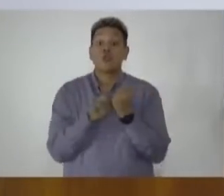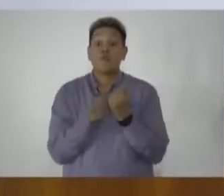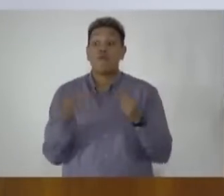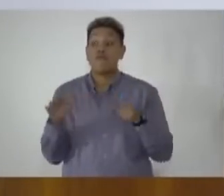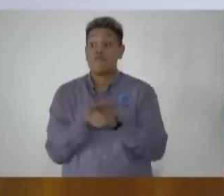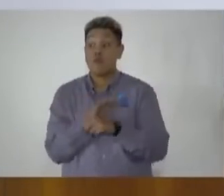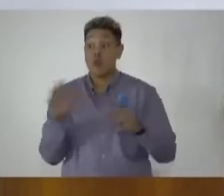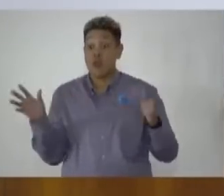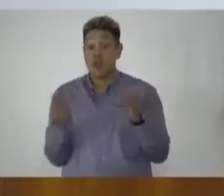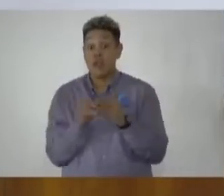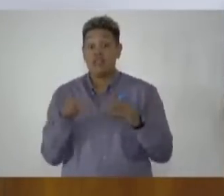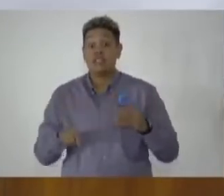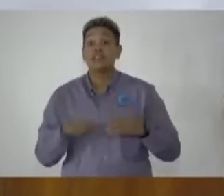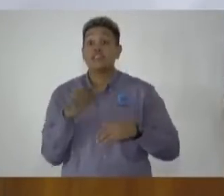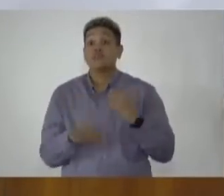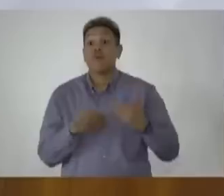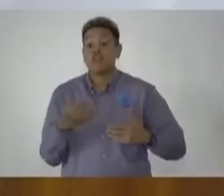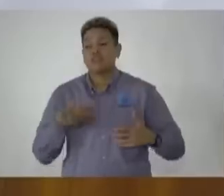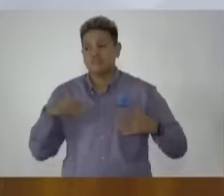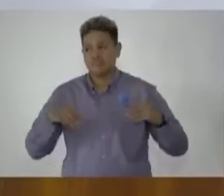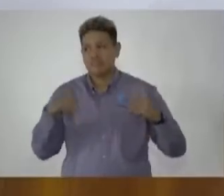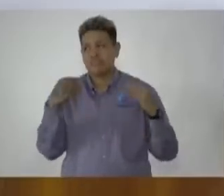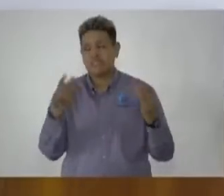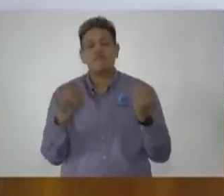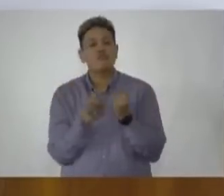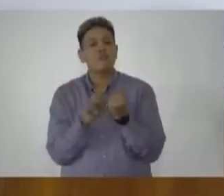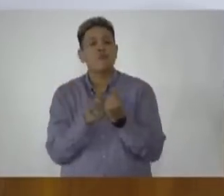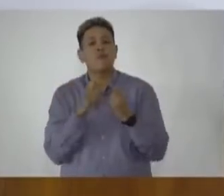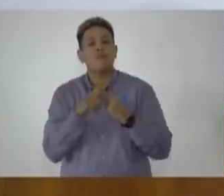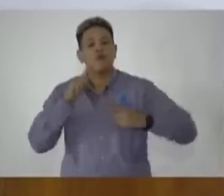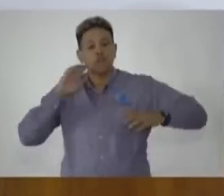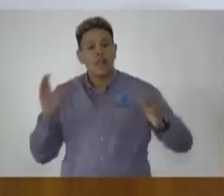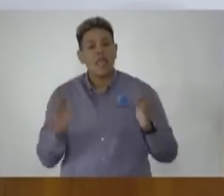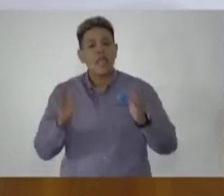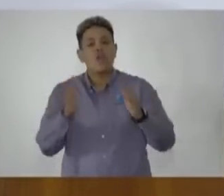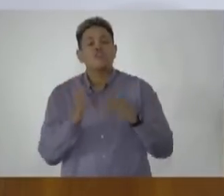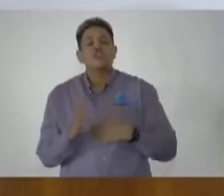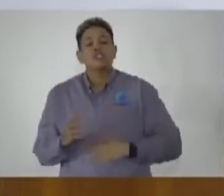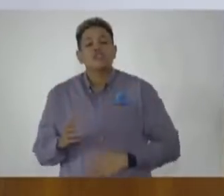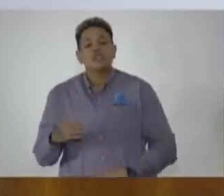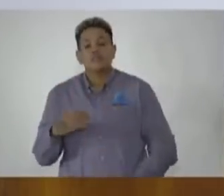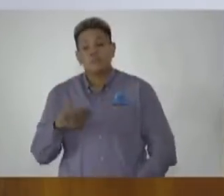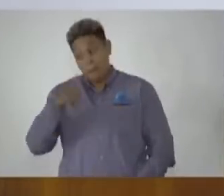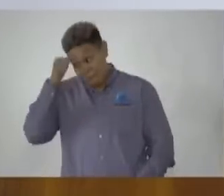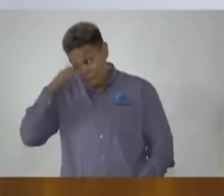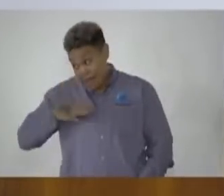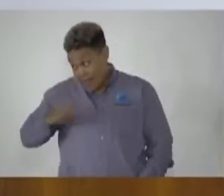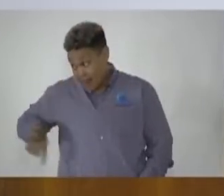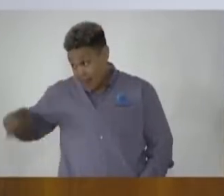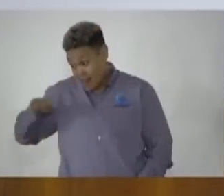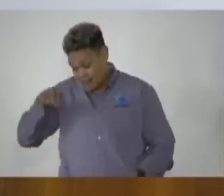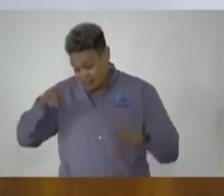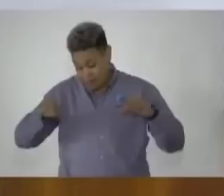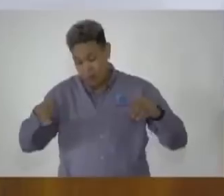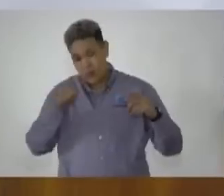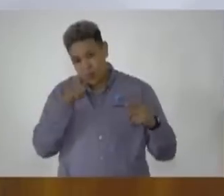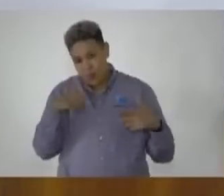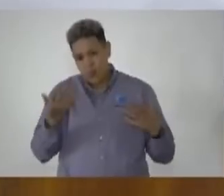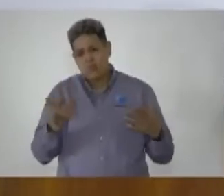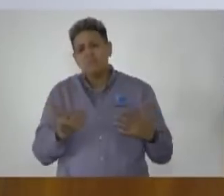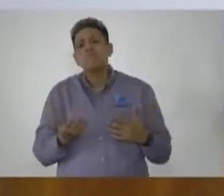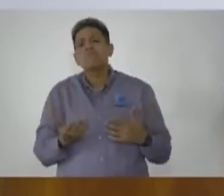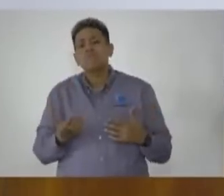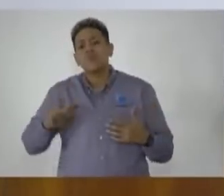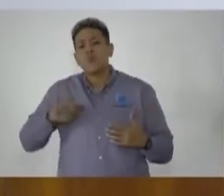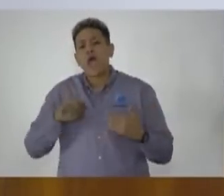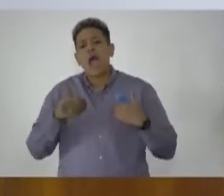fulsomely to this process and encourage my male counterparts, albeit